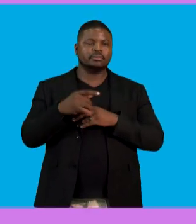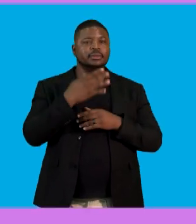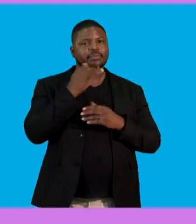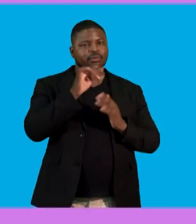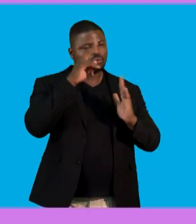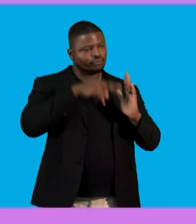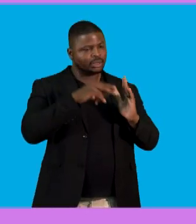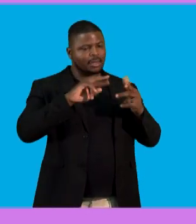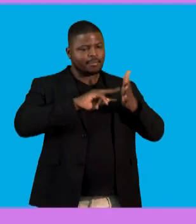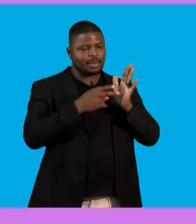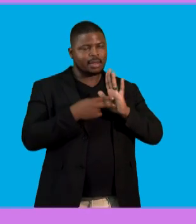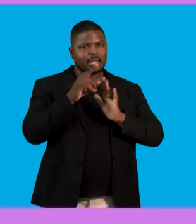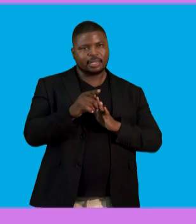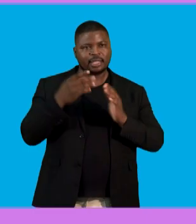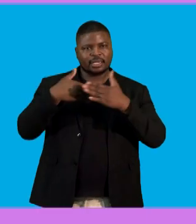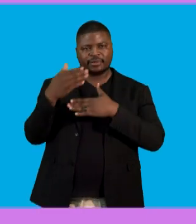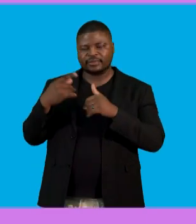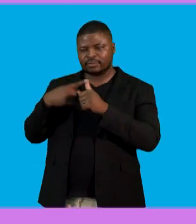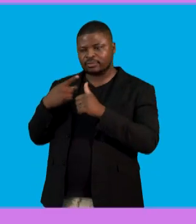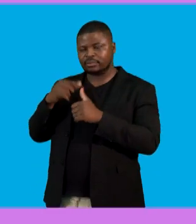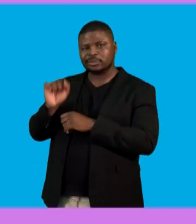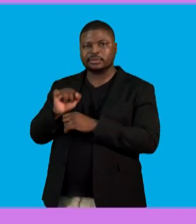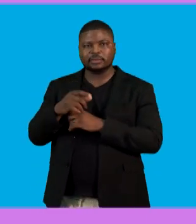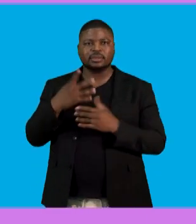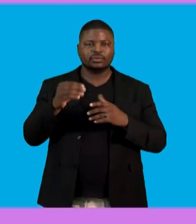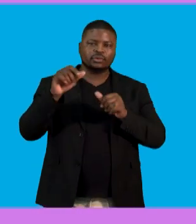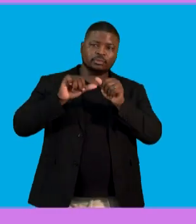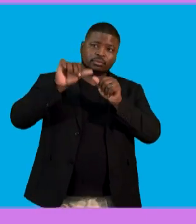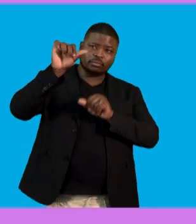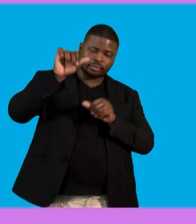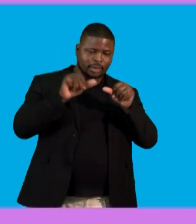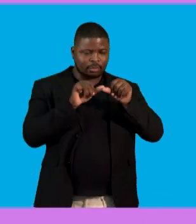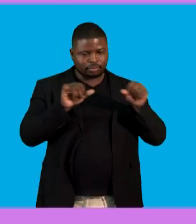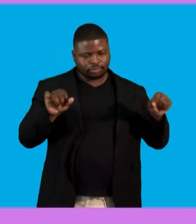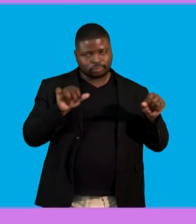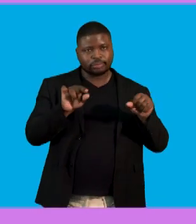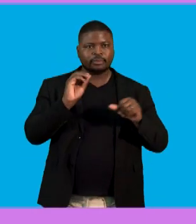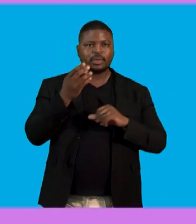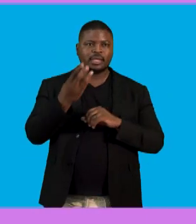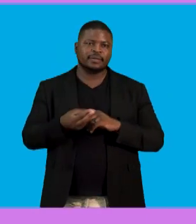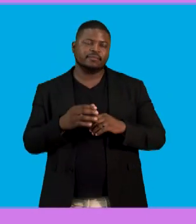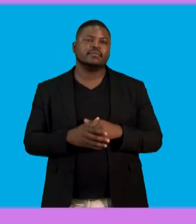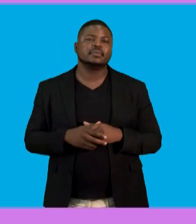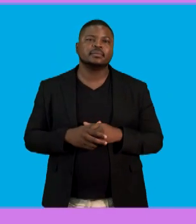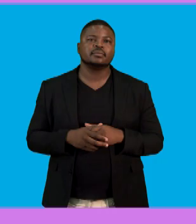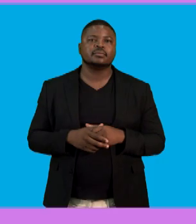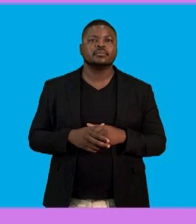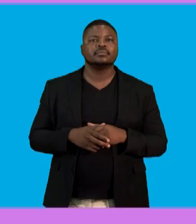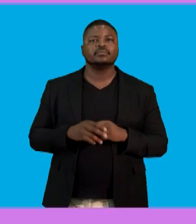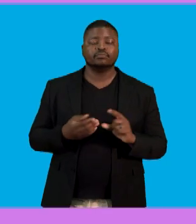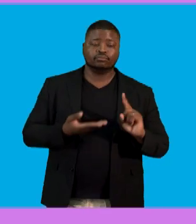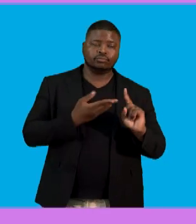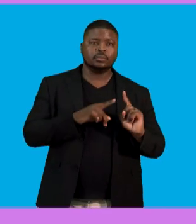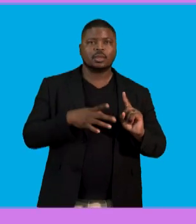given a plan there. It has the dimensions of our width and the dimensions of our length. Sihle wants